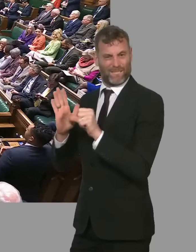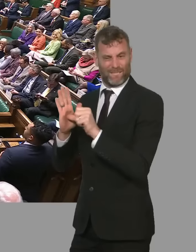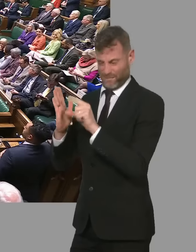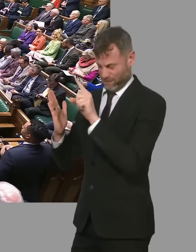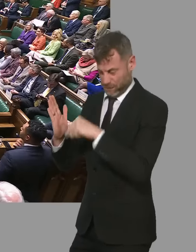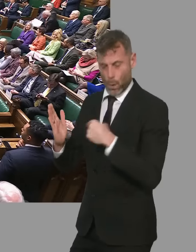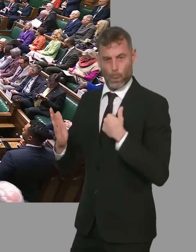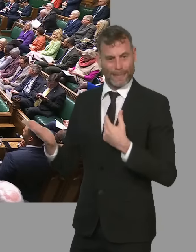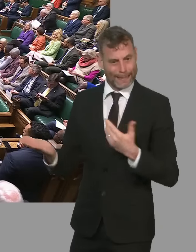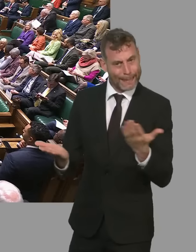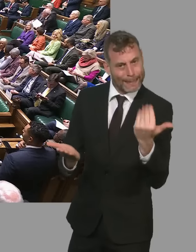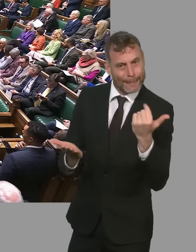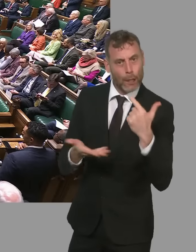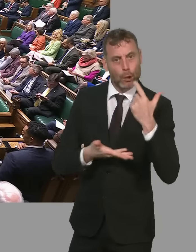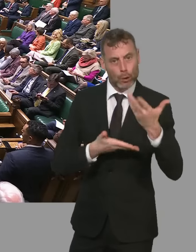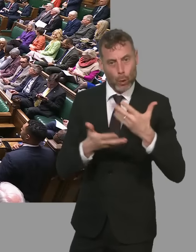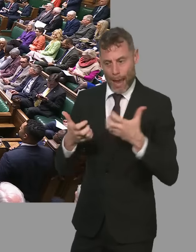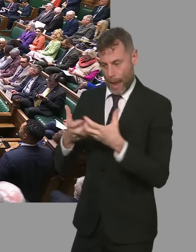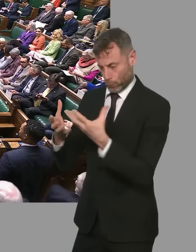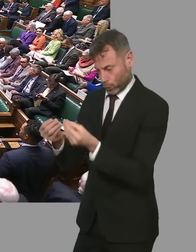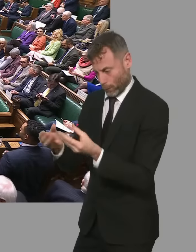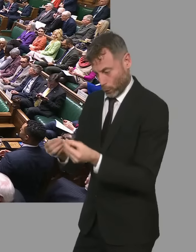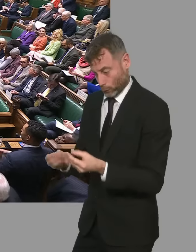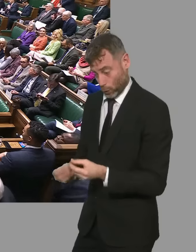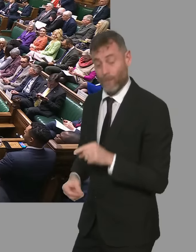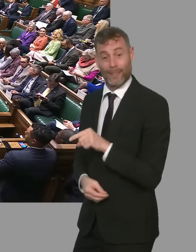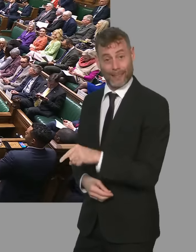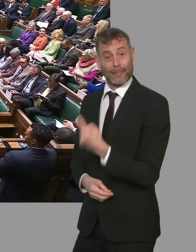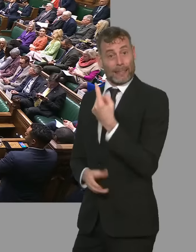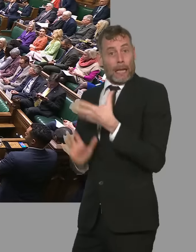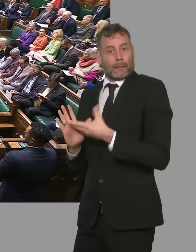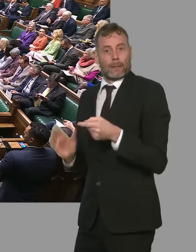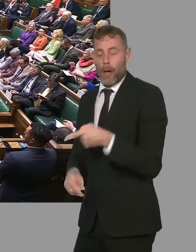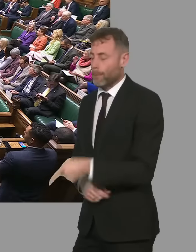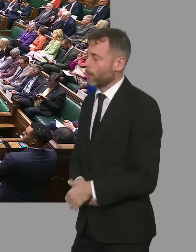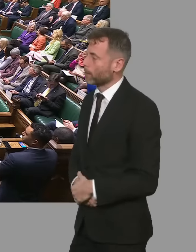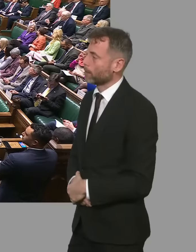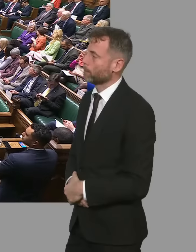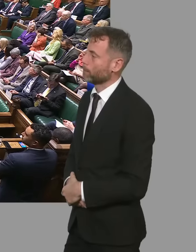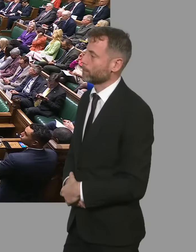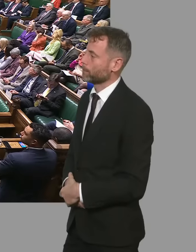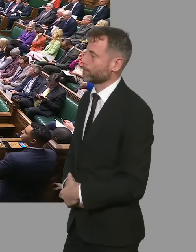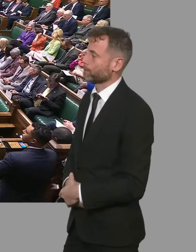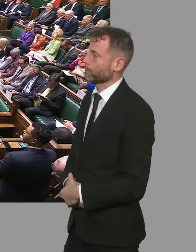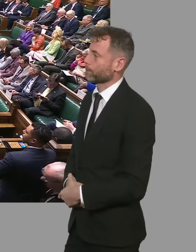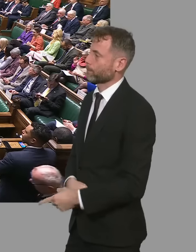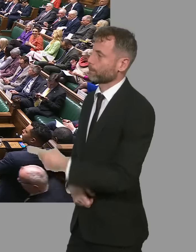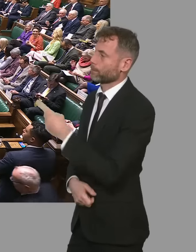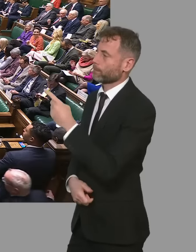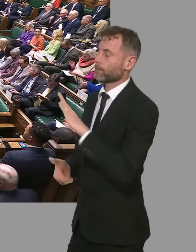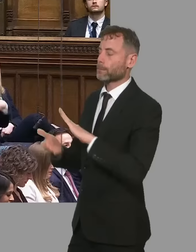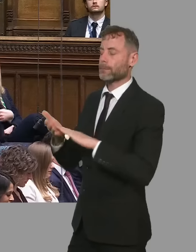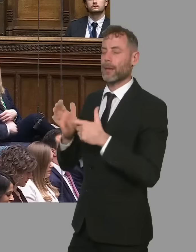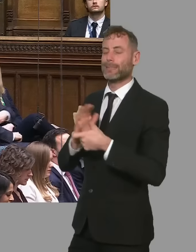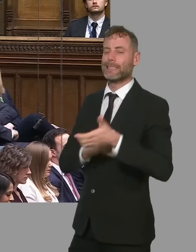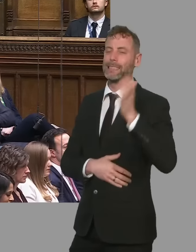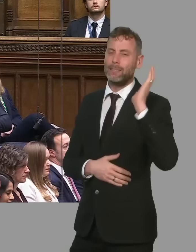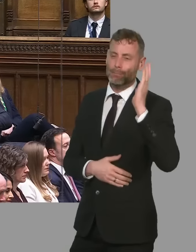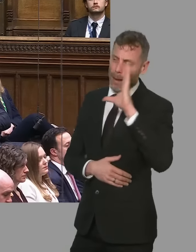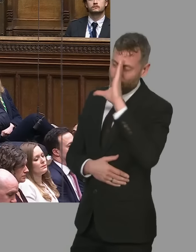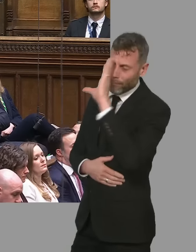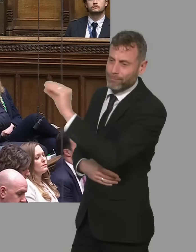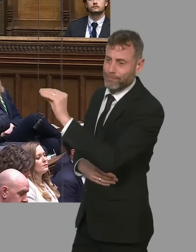Yes. Chair of the Select Committee, Tony Antoniazzi. Mr. Speaker, while this funding in the spring statement is